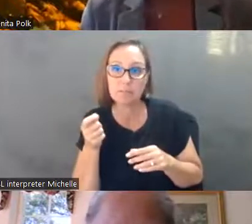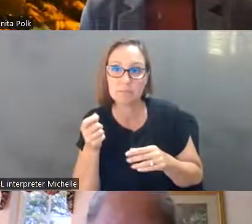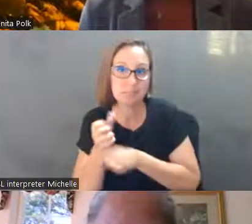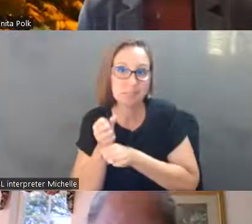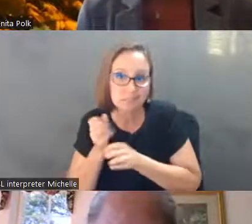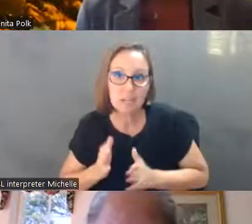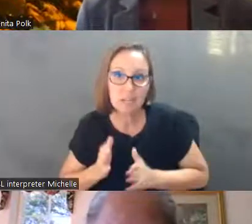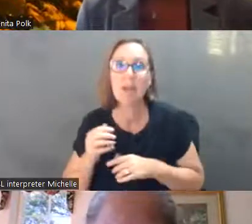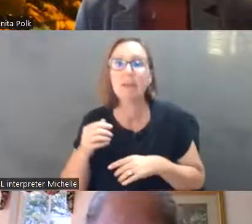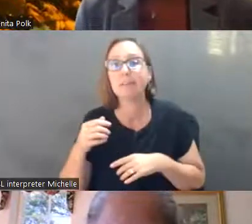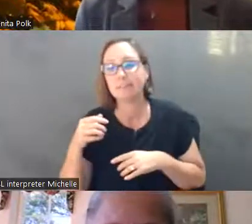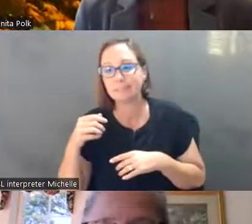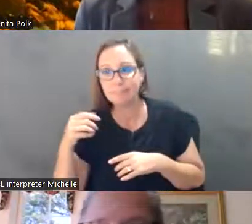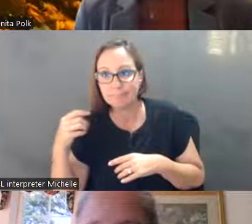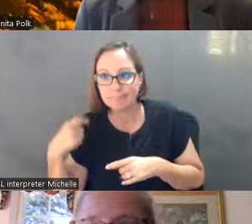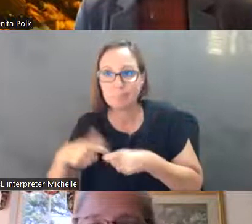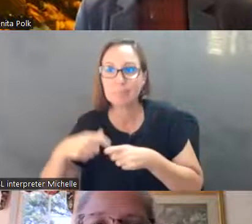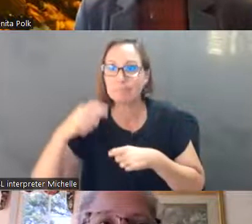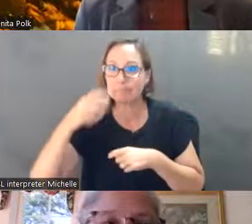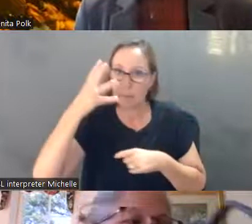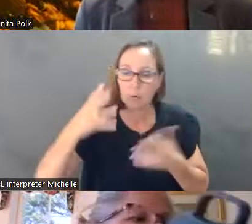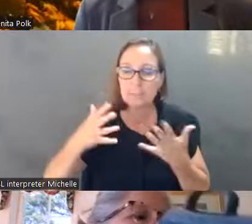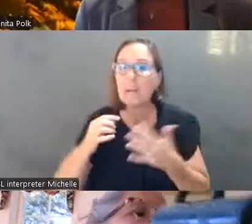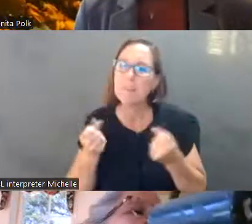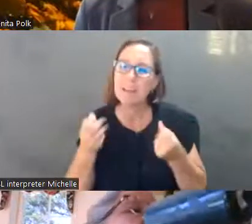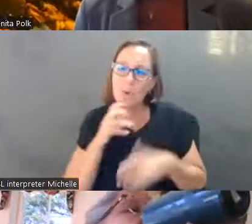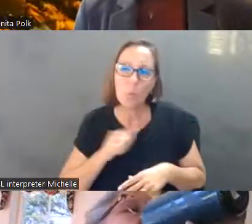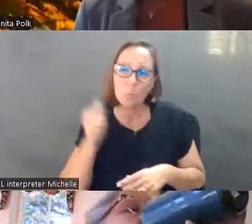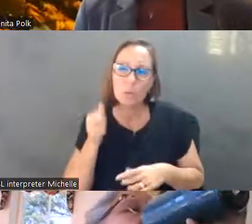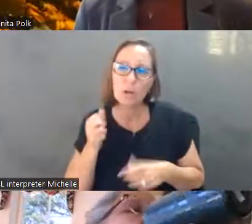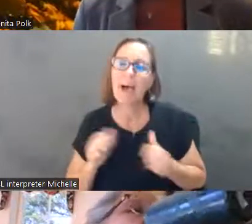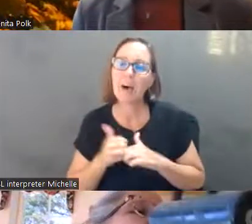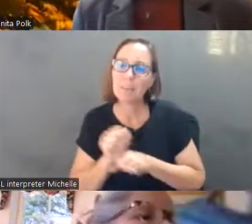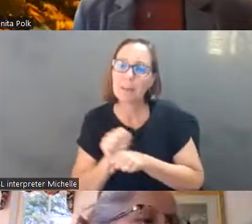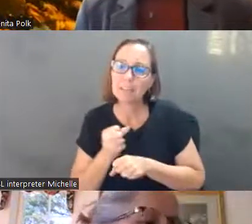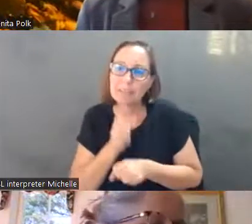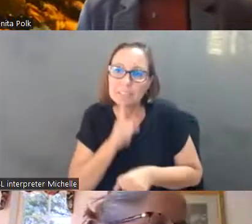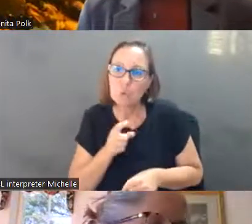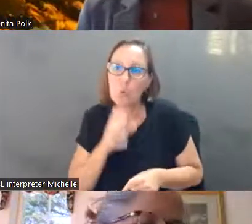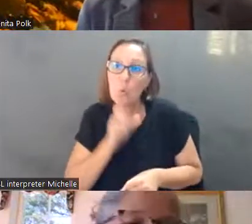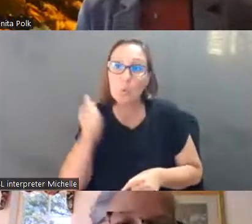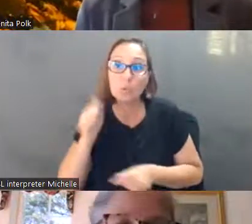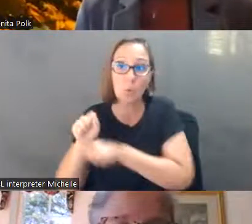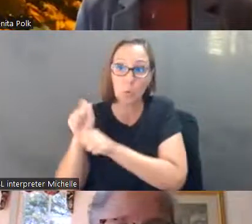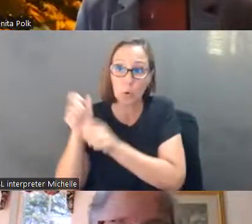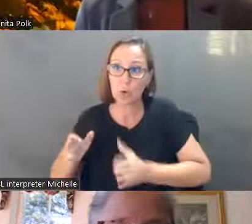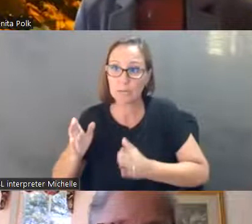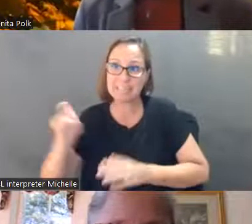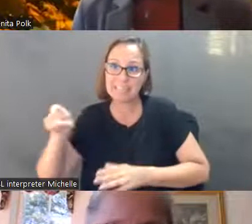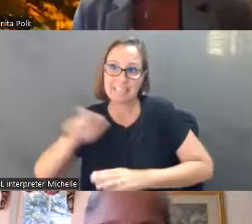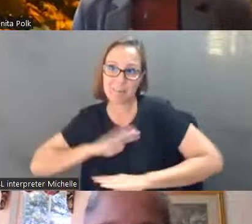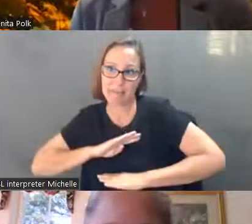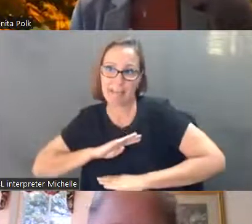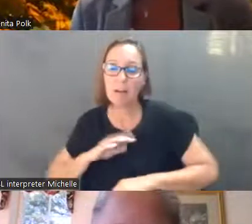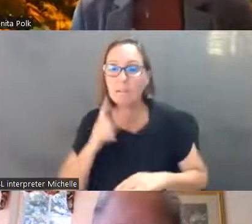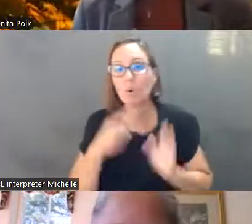of these workers are older as well. How do we ensure older workers' needs are met? For example, training on how to limit